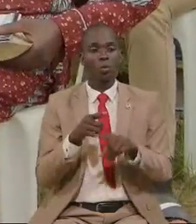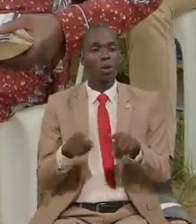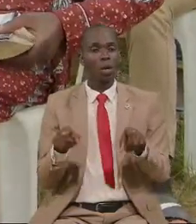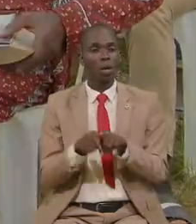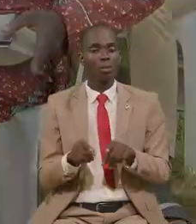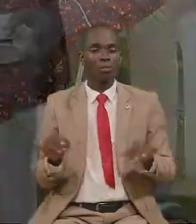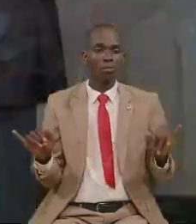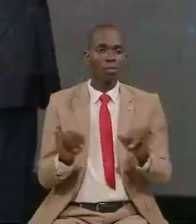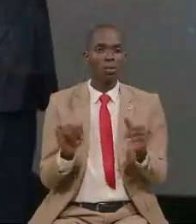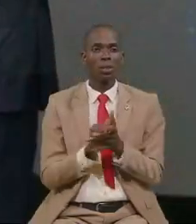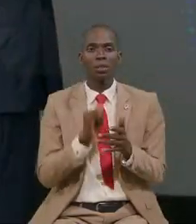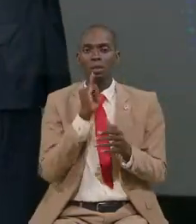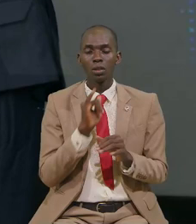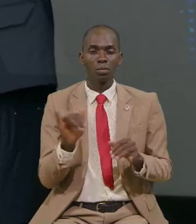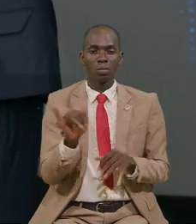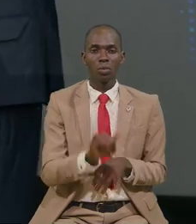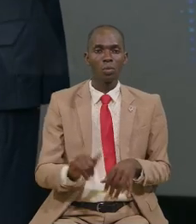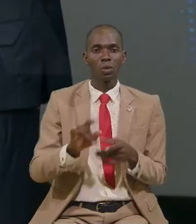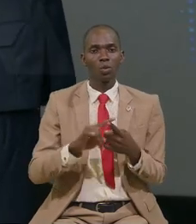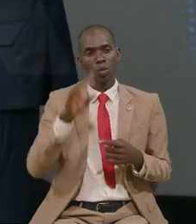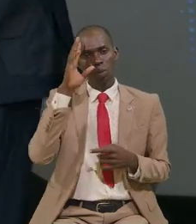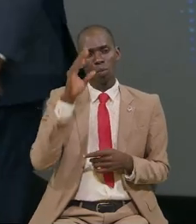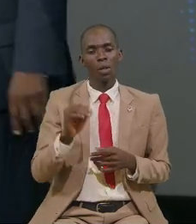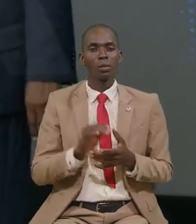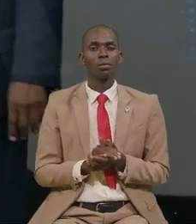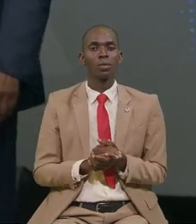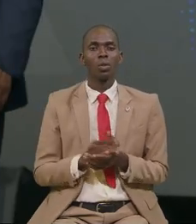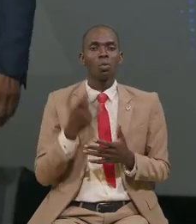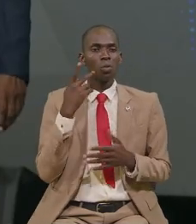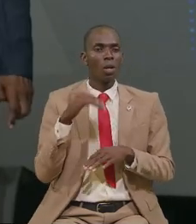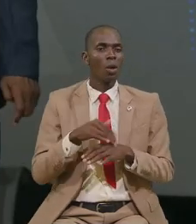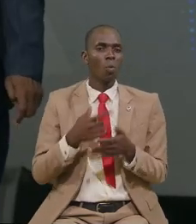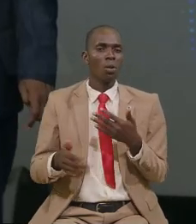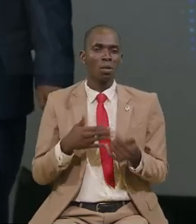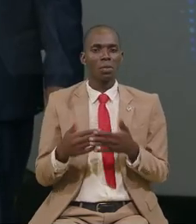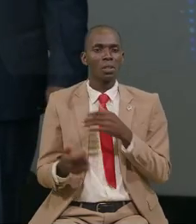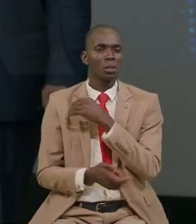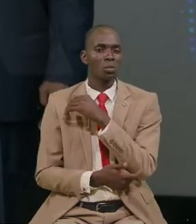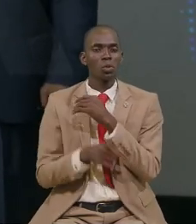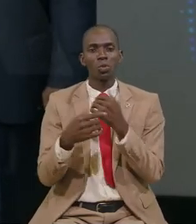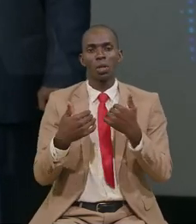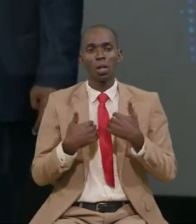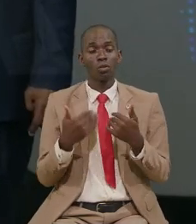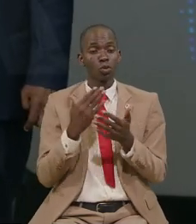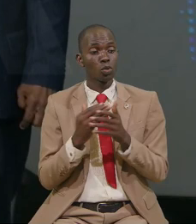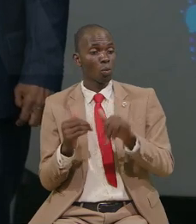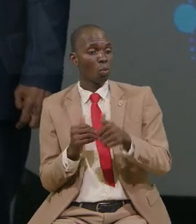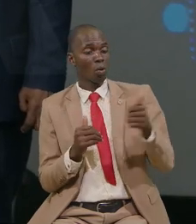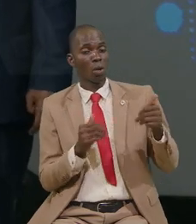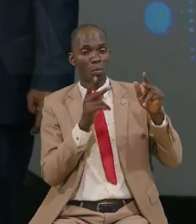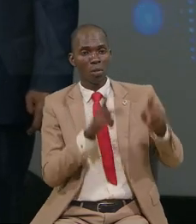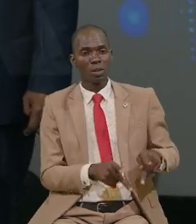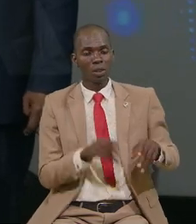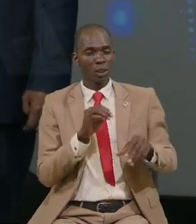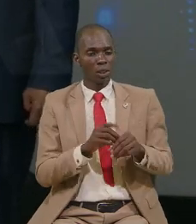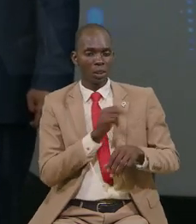is common to man. Look at whatever temptation you have, somebody else in the kingdom